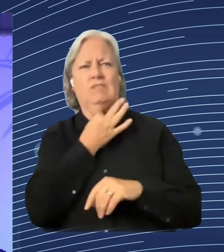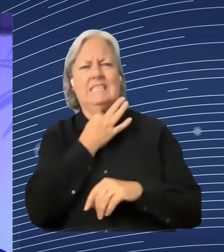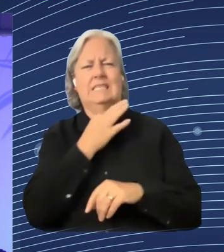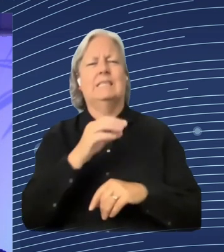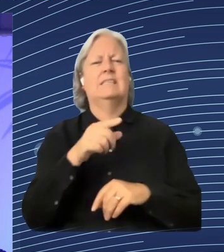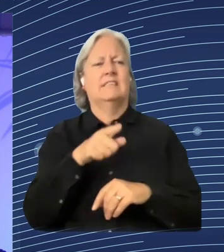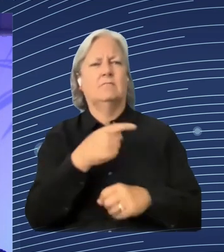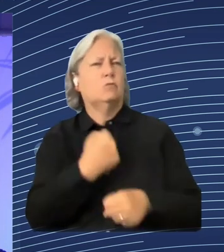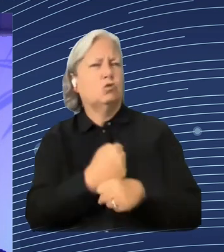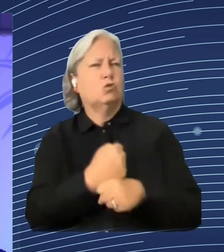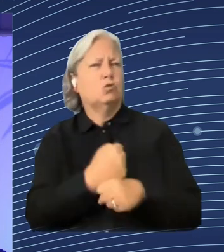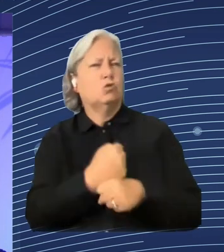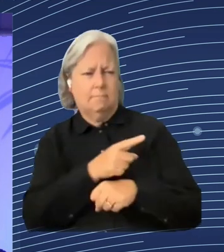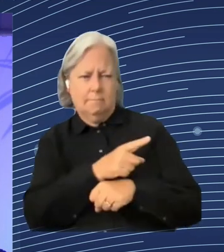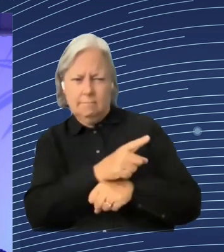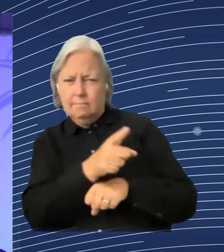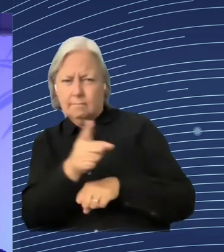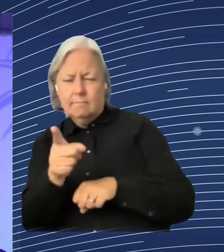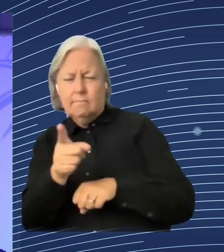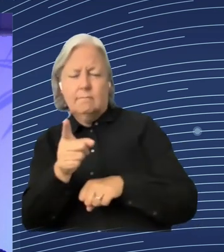This means that